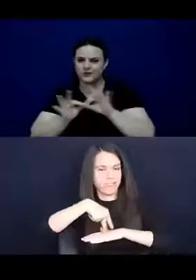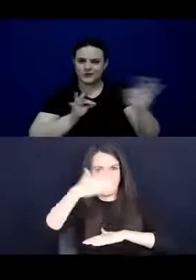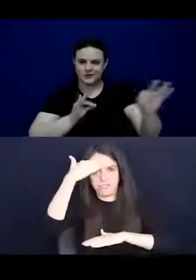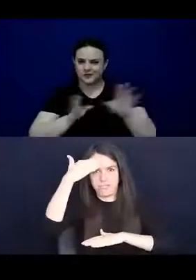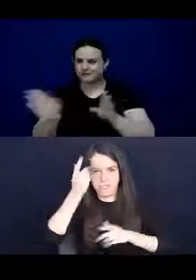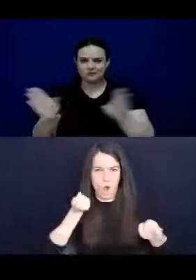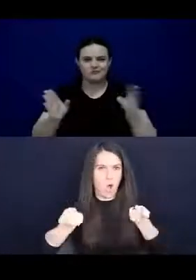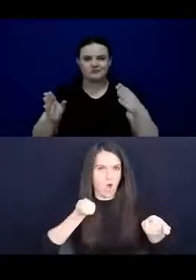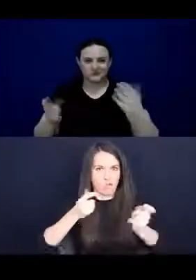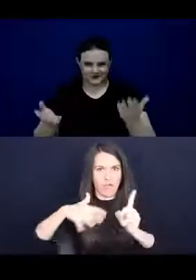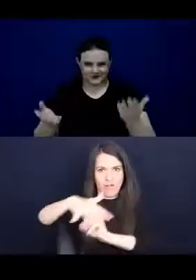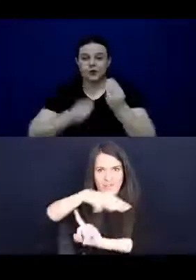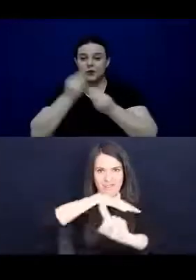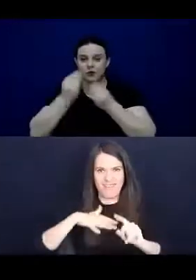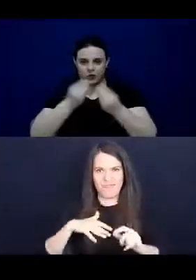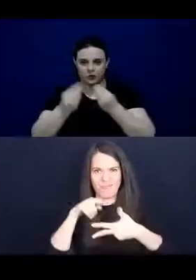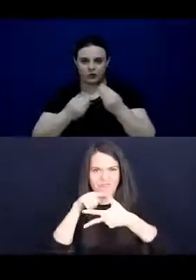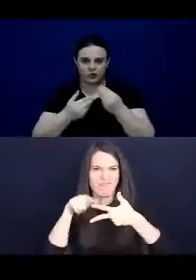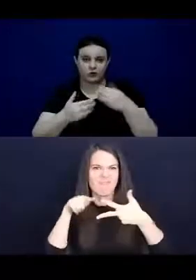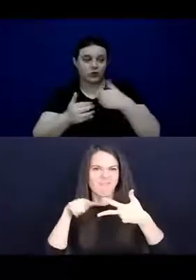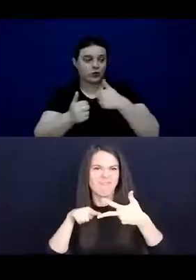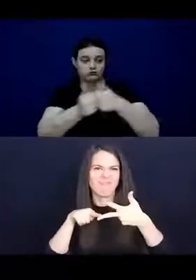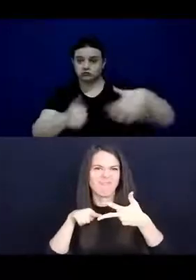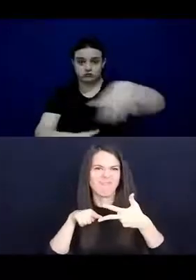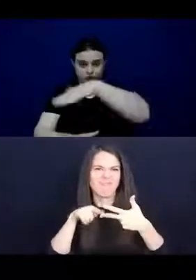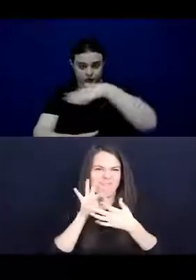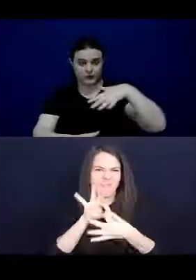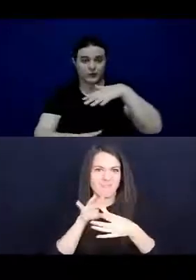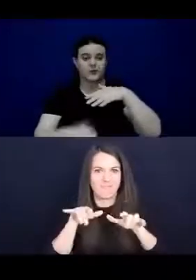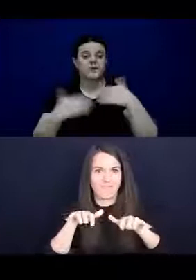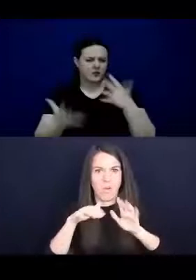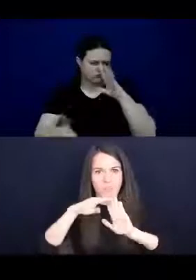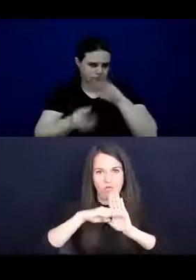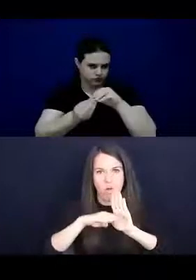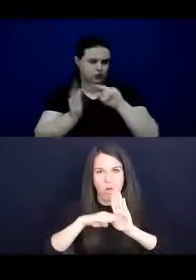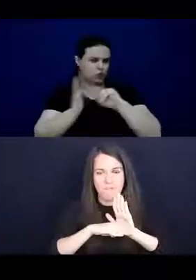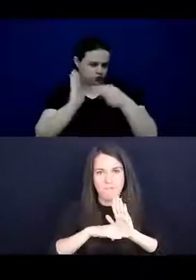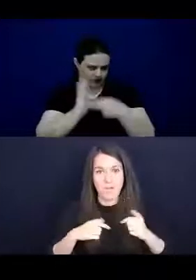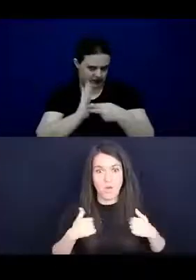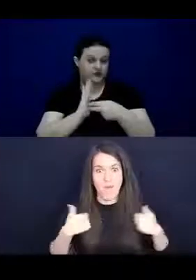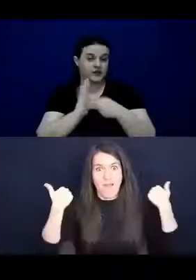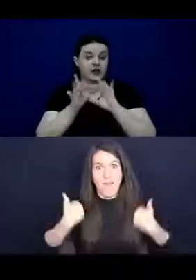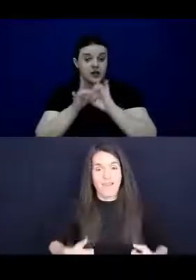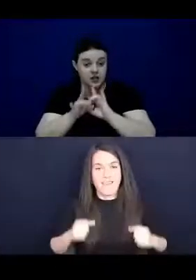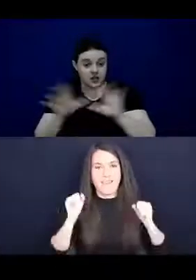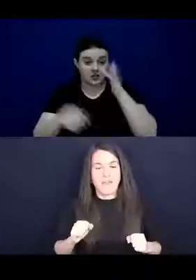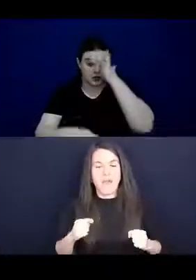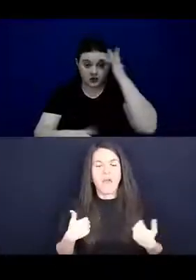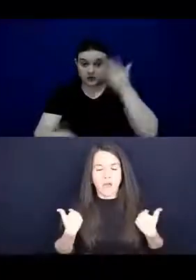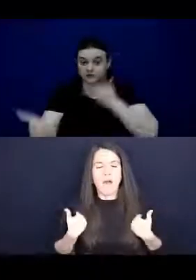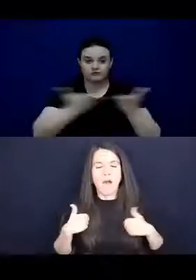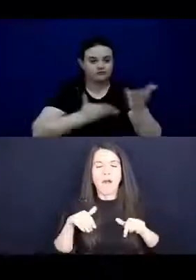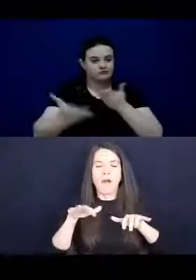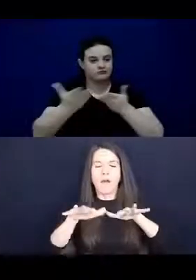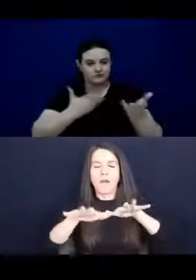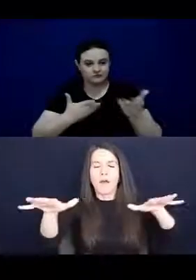the environment. So in this sense, it's an interface. It allows a person to interact with their environment through